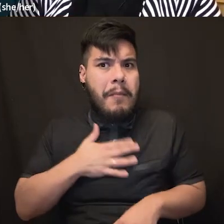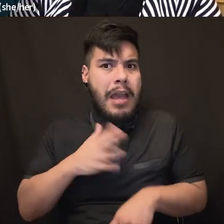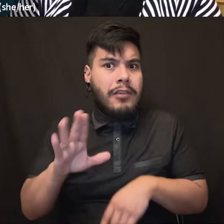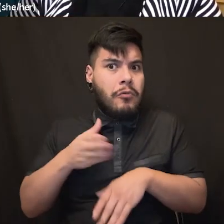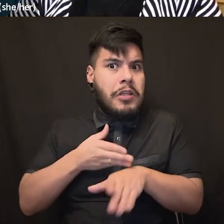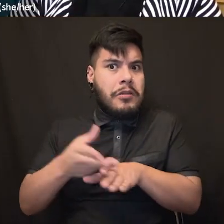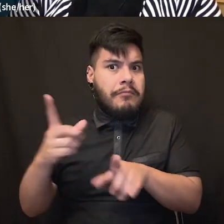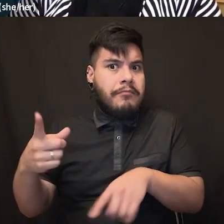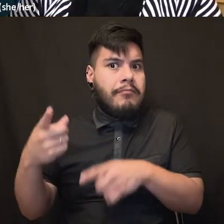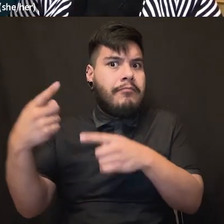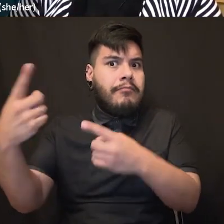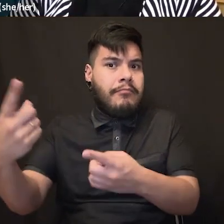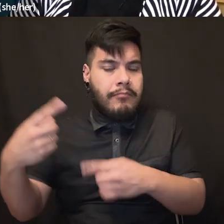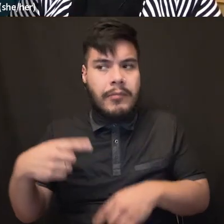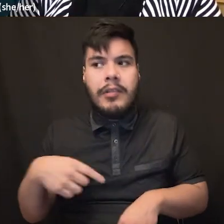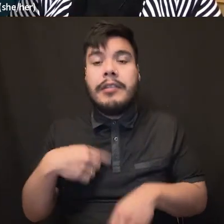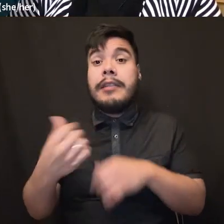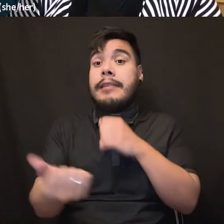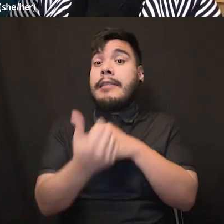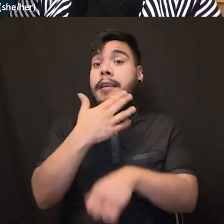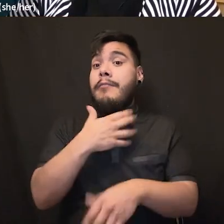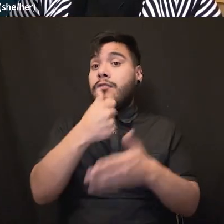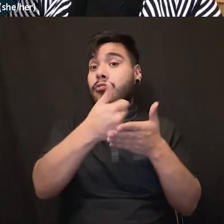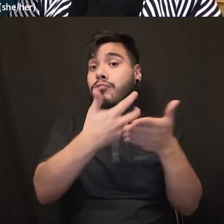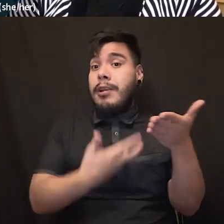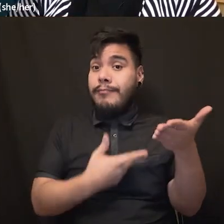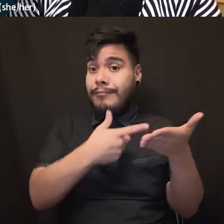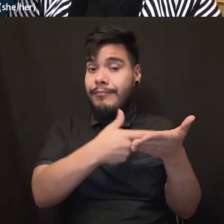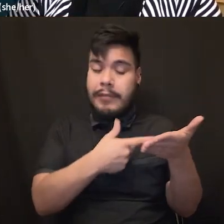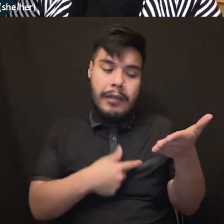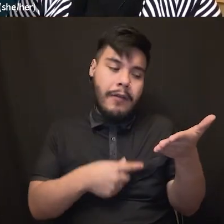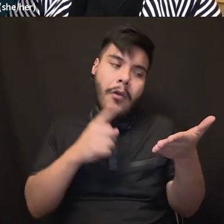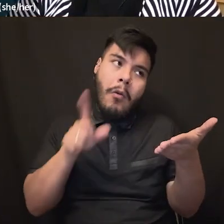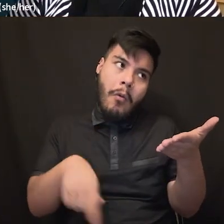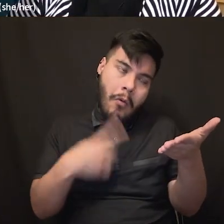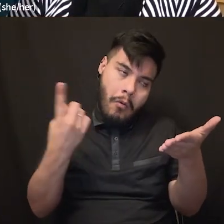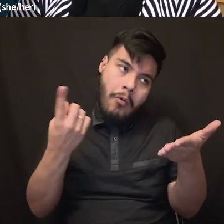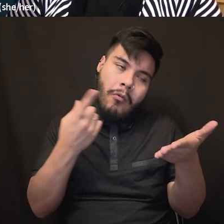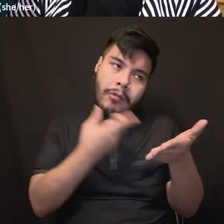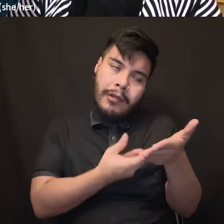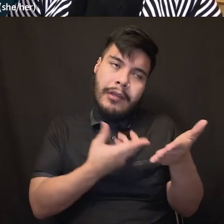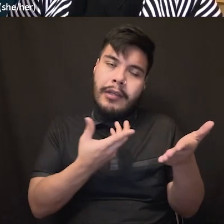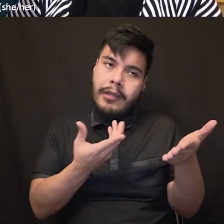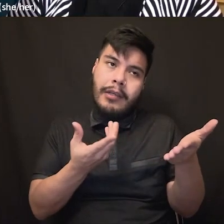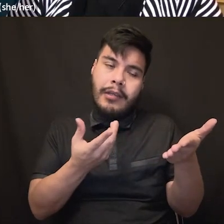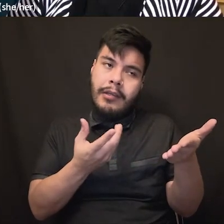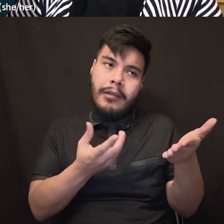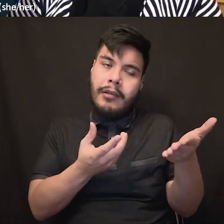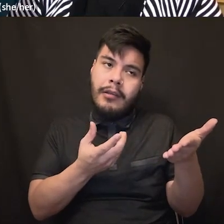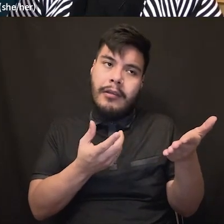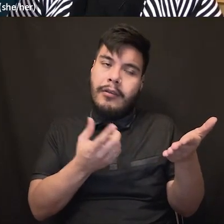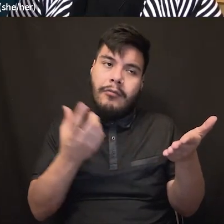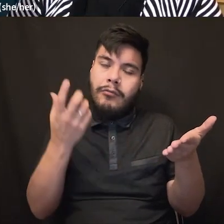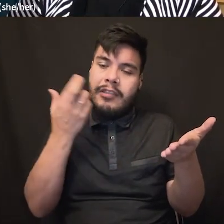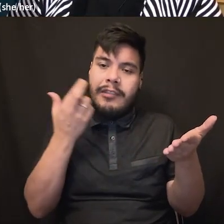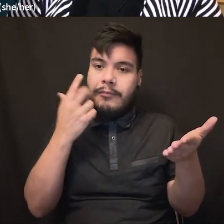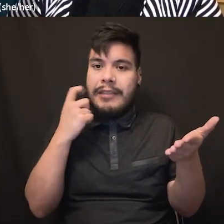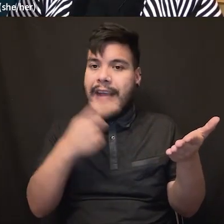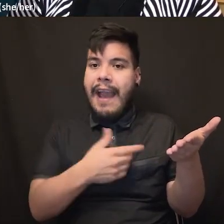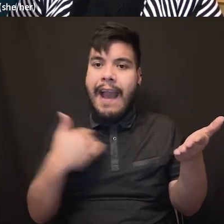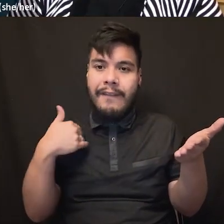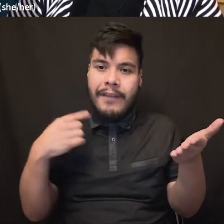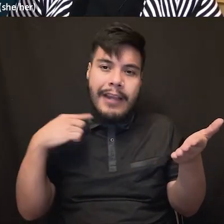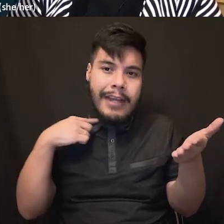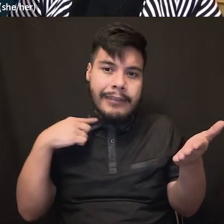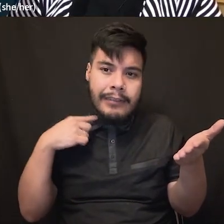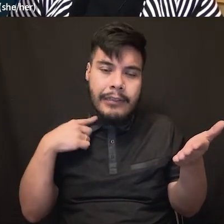where someone sent me a script and I'm like, if the only appeal of this character is that they have an accent, I'll sort of either decline it or